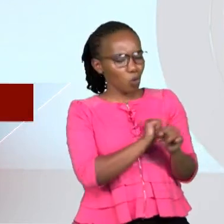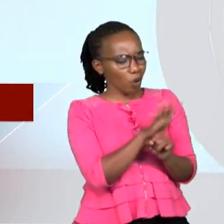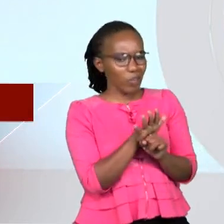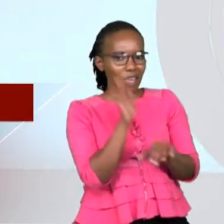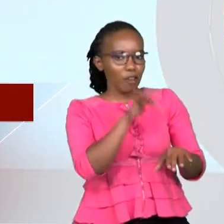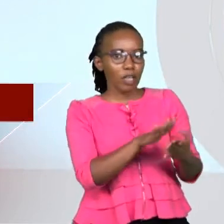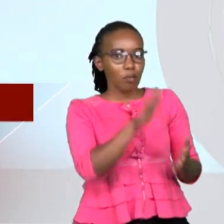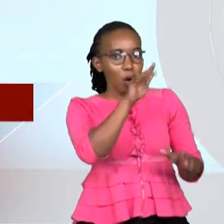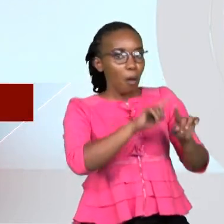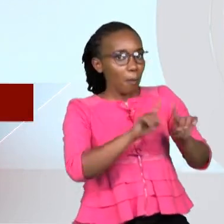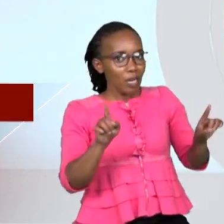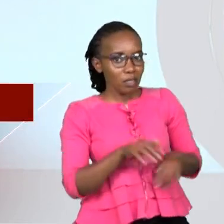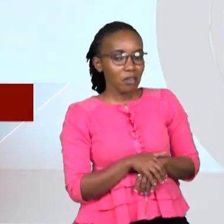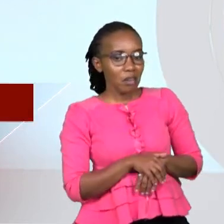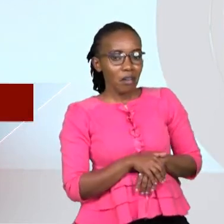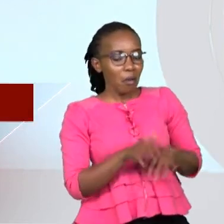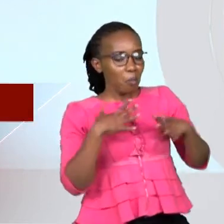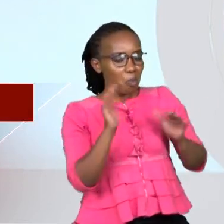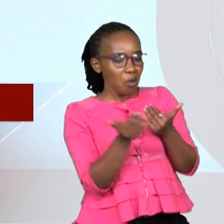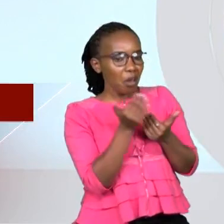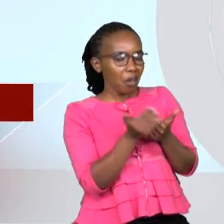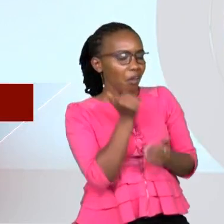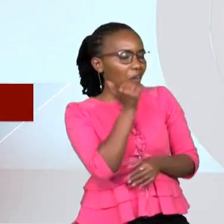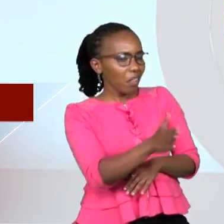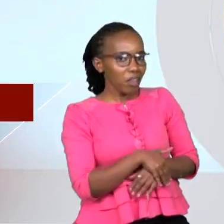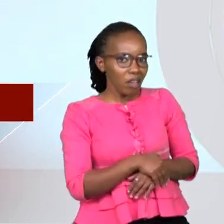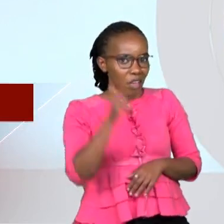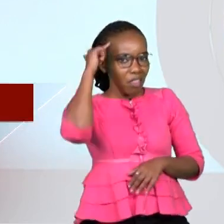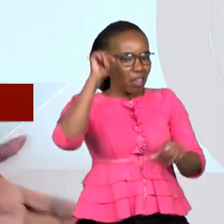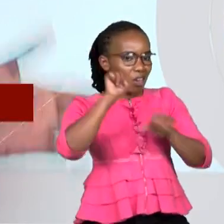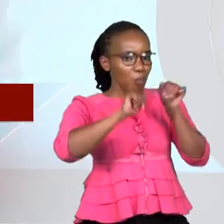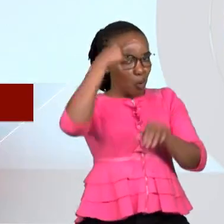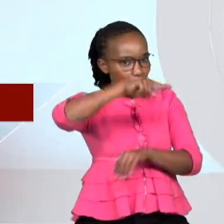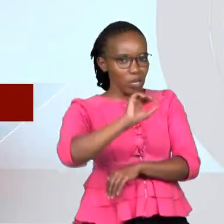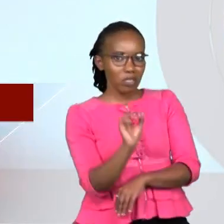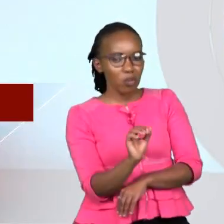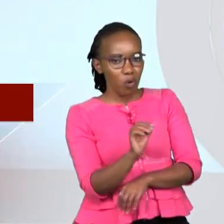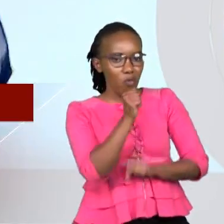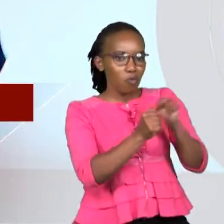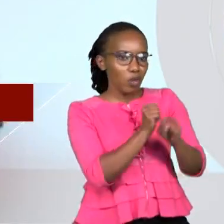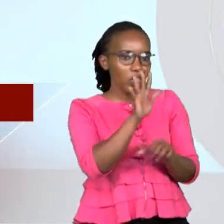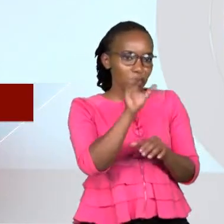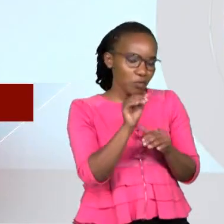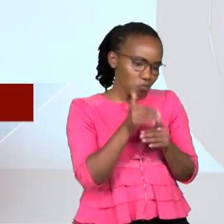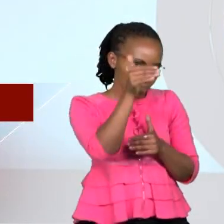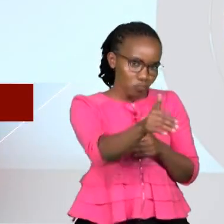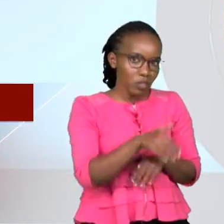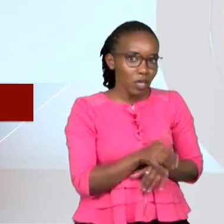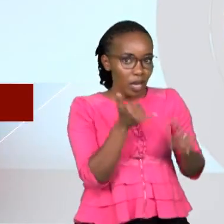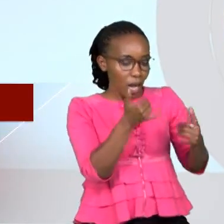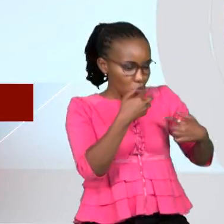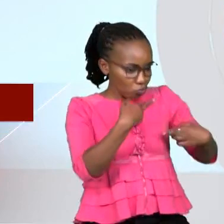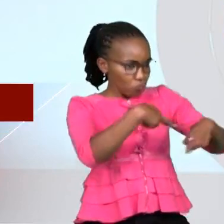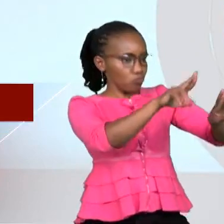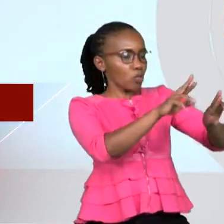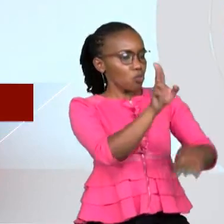but nobody is taking care of our people. Nobody is thinking of policies for 50 years to come. Yes, we are making roads to use